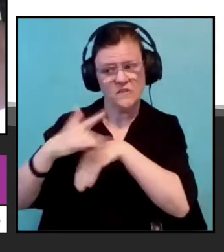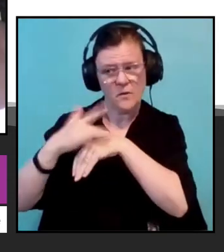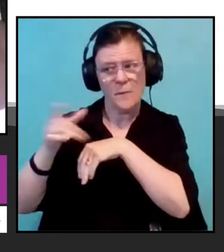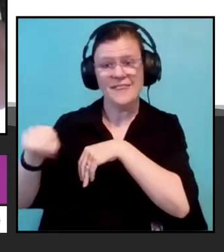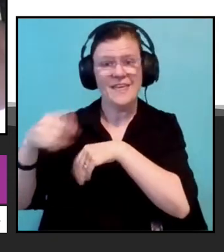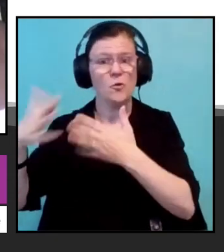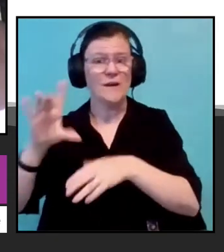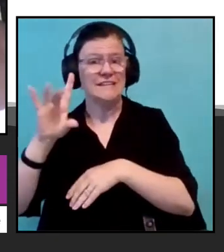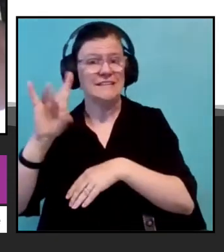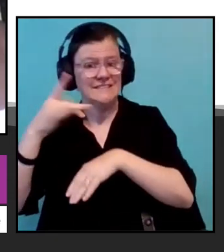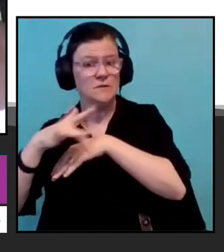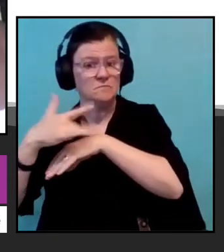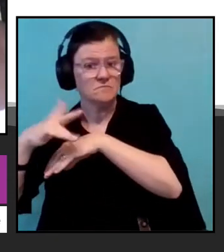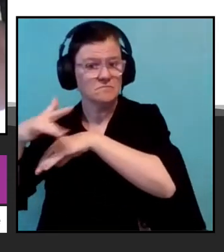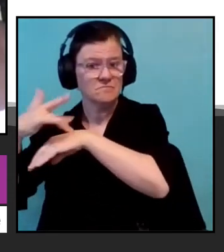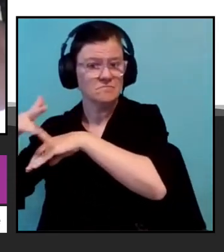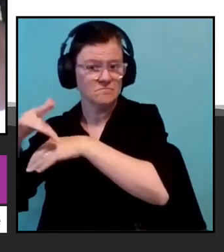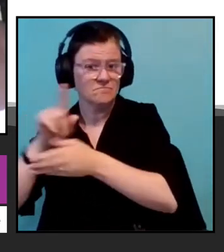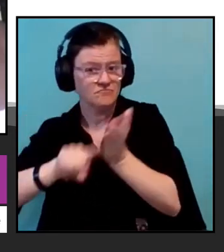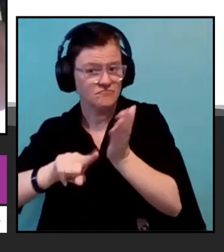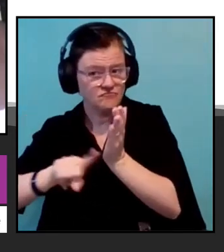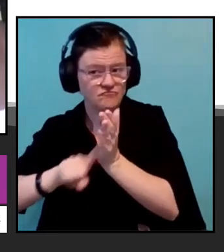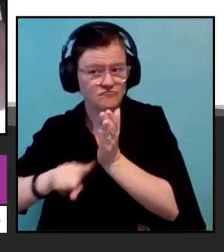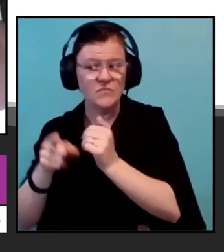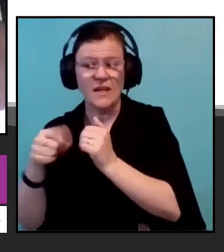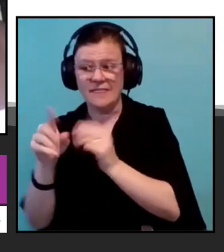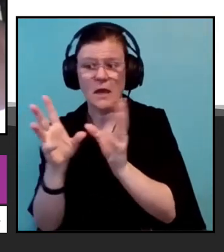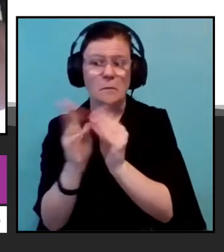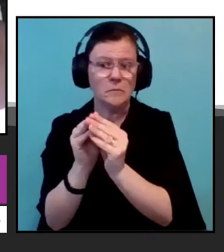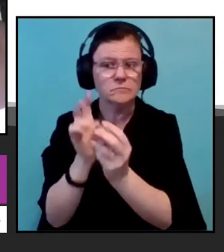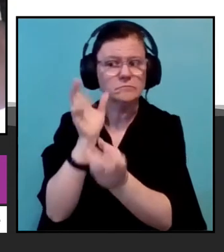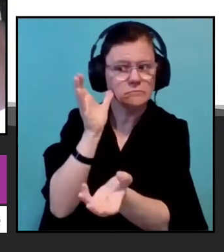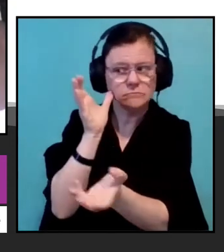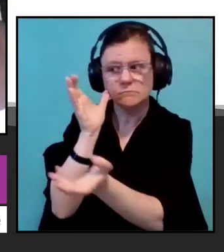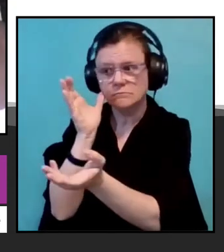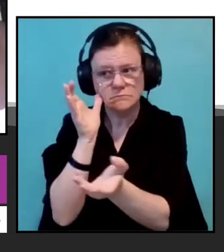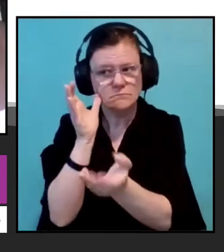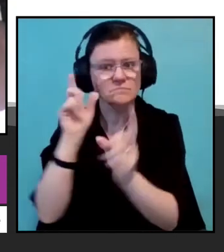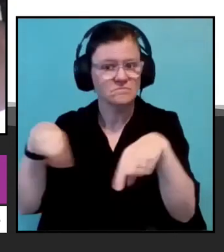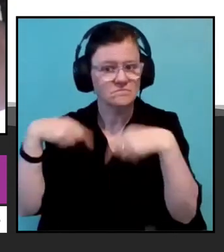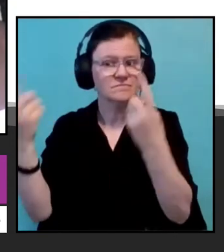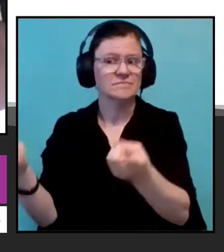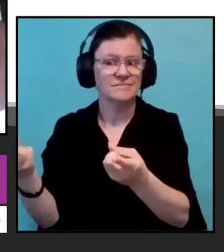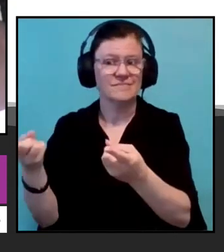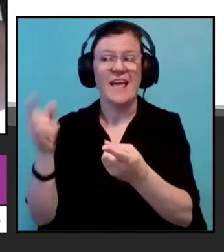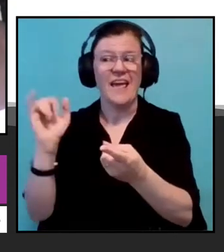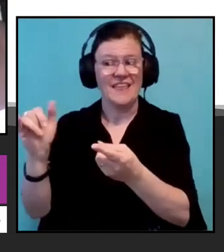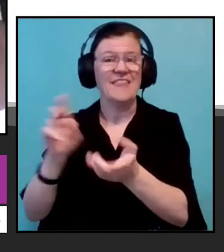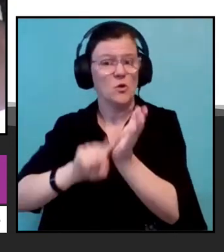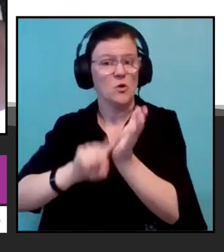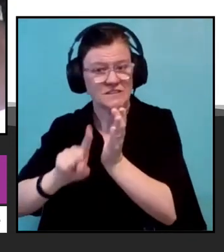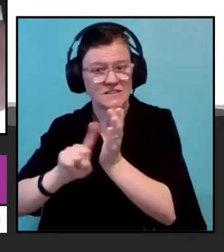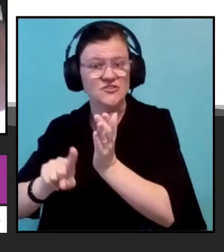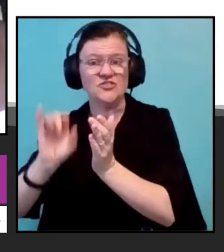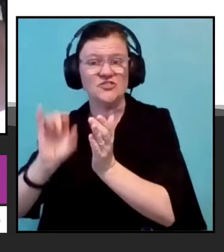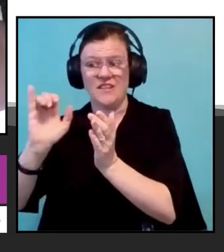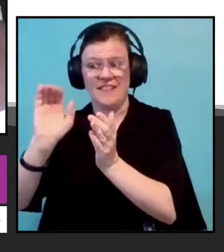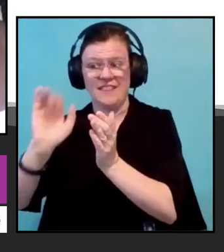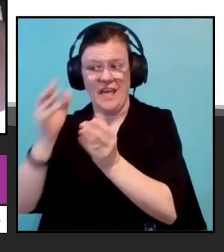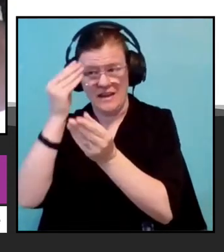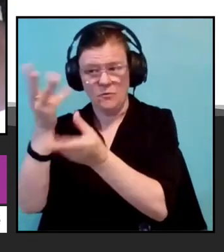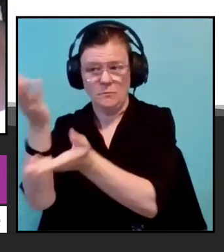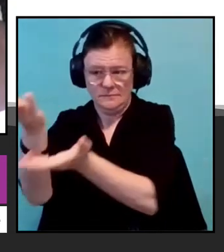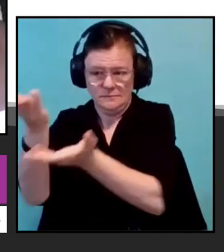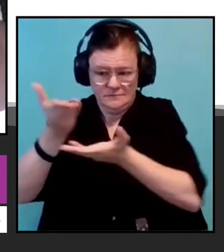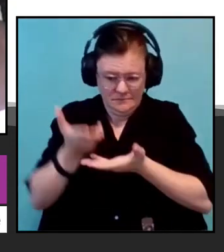the community of Bed-Stuy with their deep listening project that has been ongoing. And they made that available to us with a